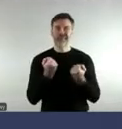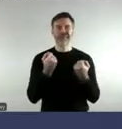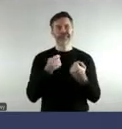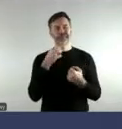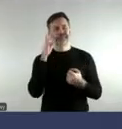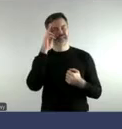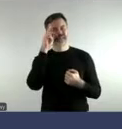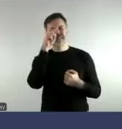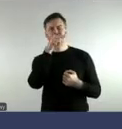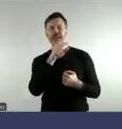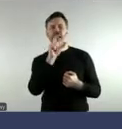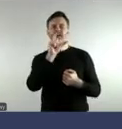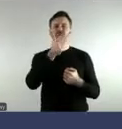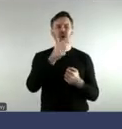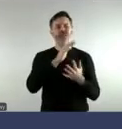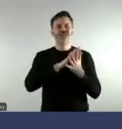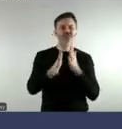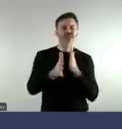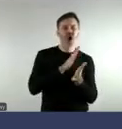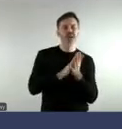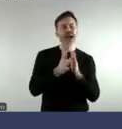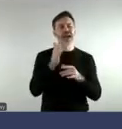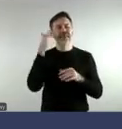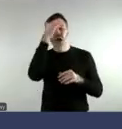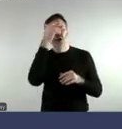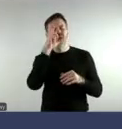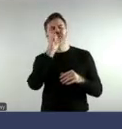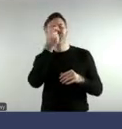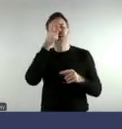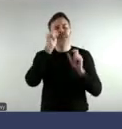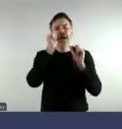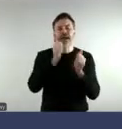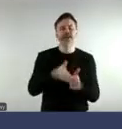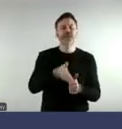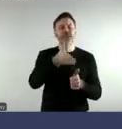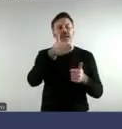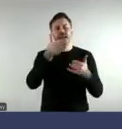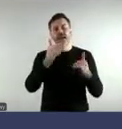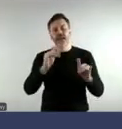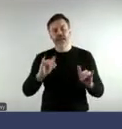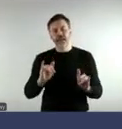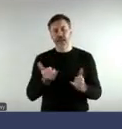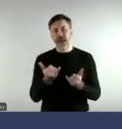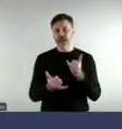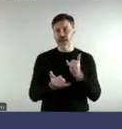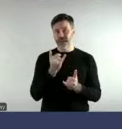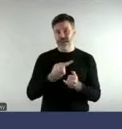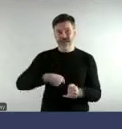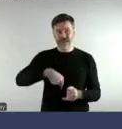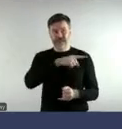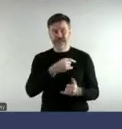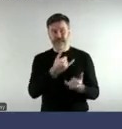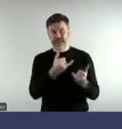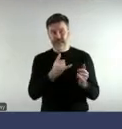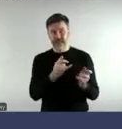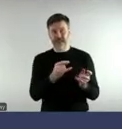even hosting a high number of allied forces, and what will the consequences be on the regional and local level. So we are